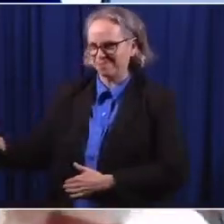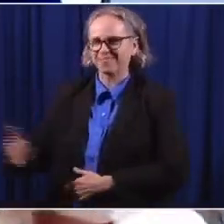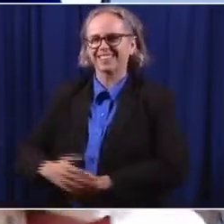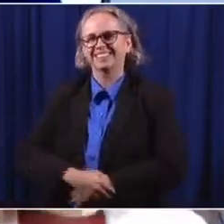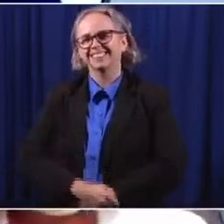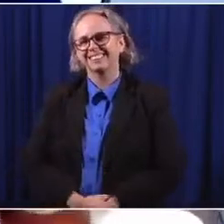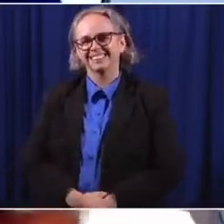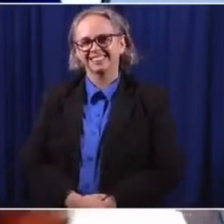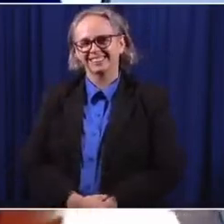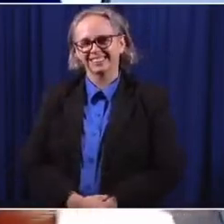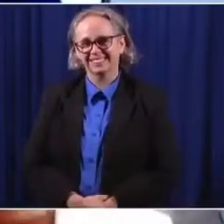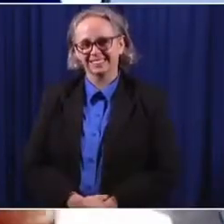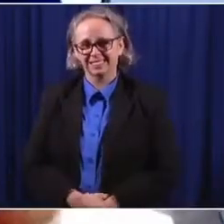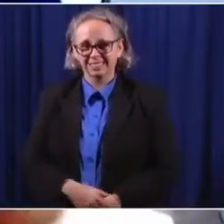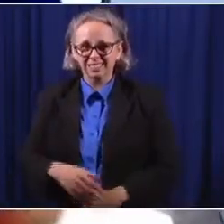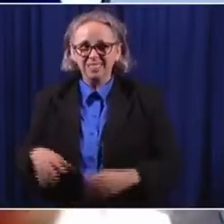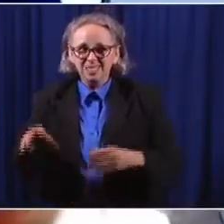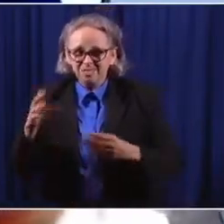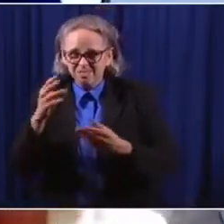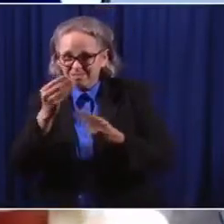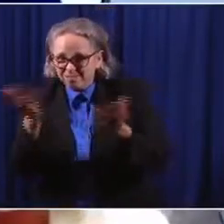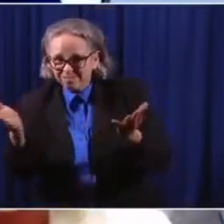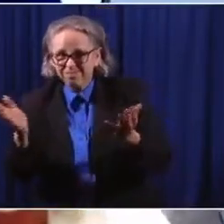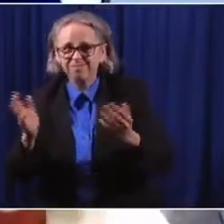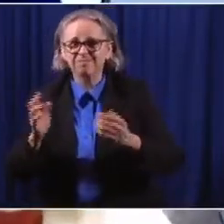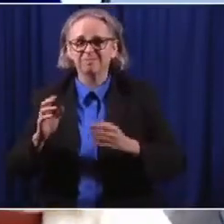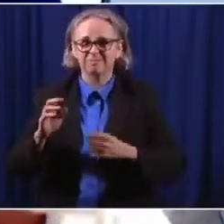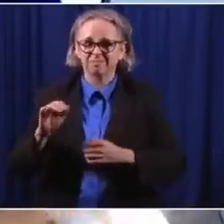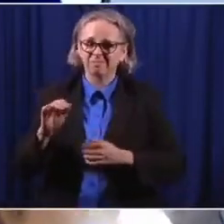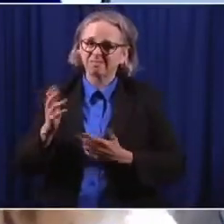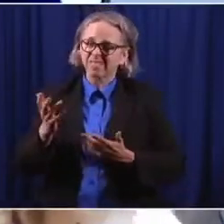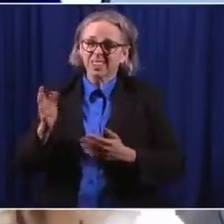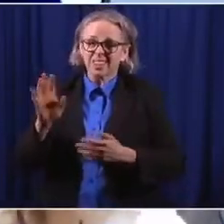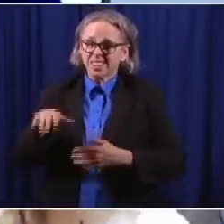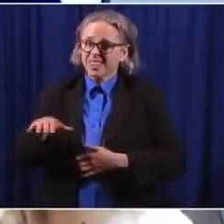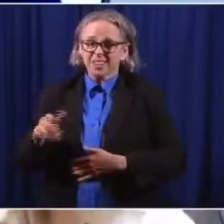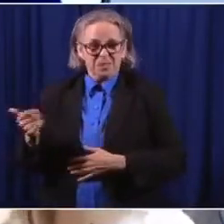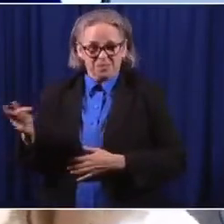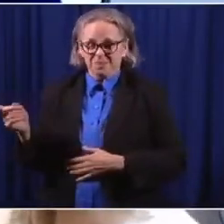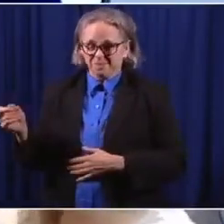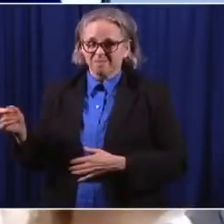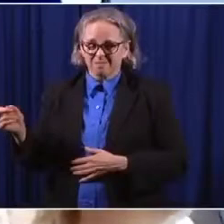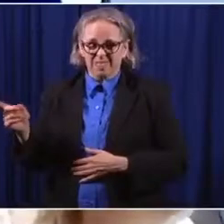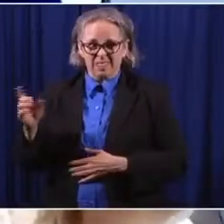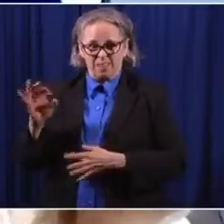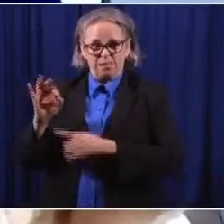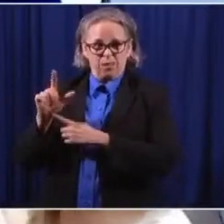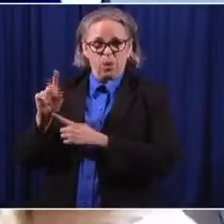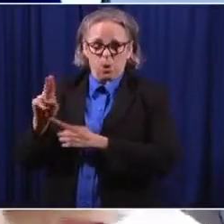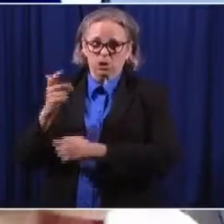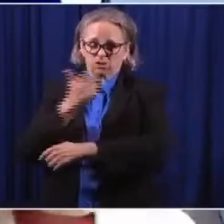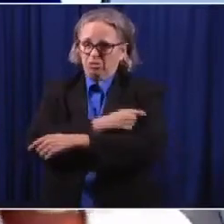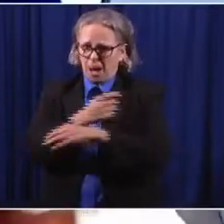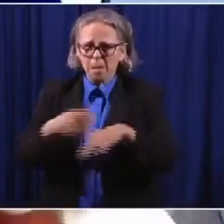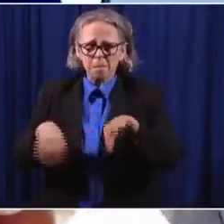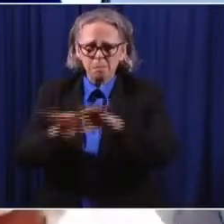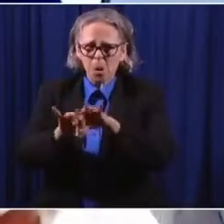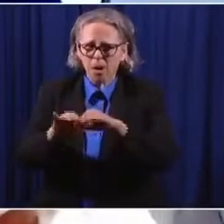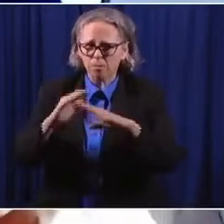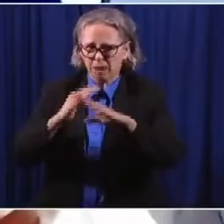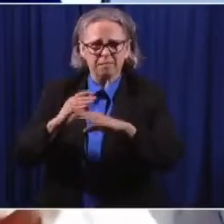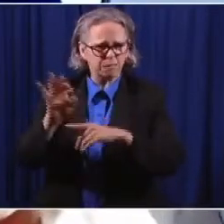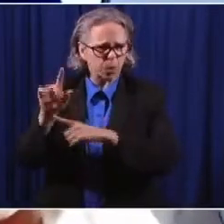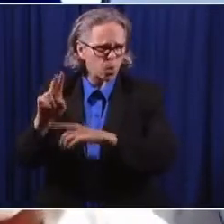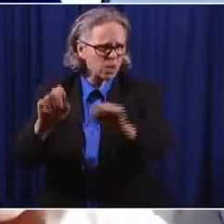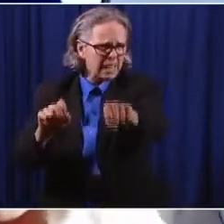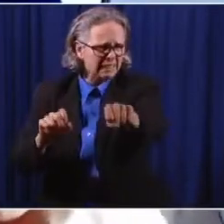It's also worth noting that, while it's important that we get the flu shot so we don't get the flu, we're also trying